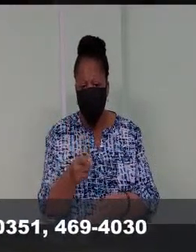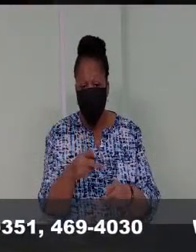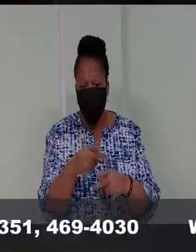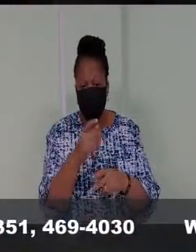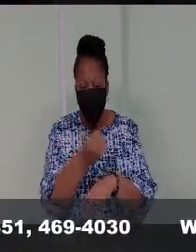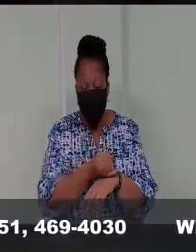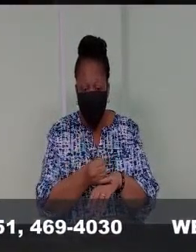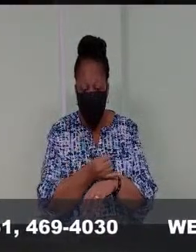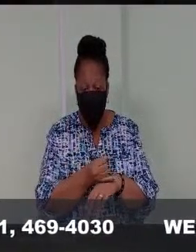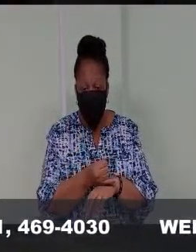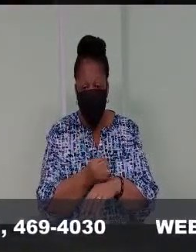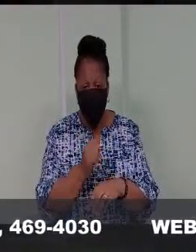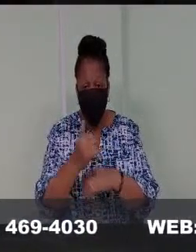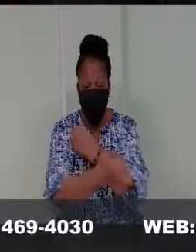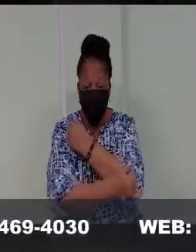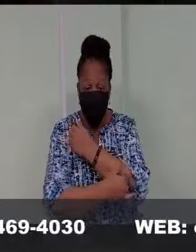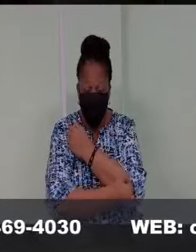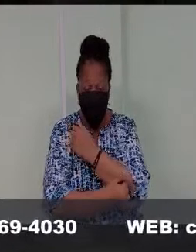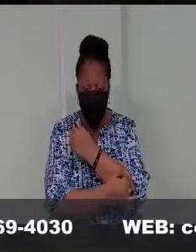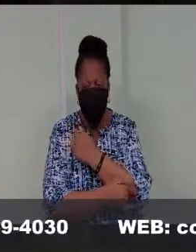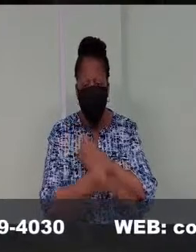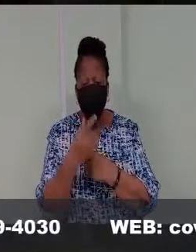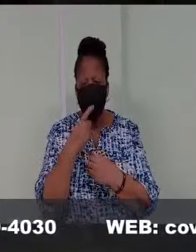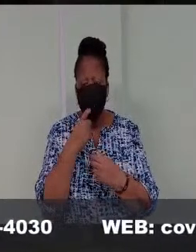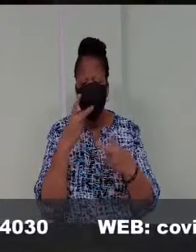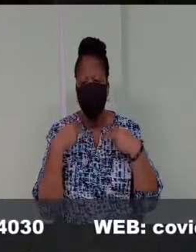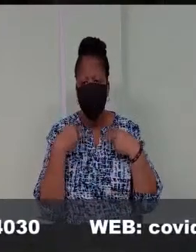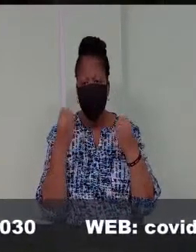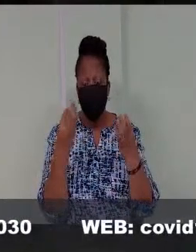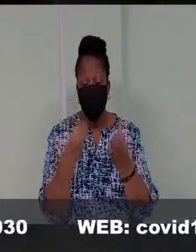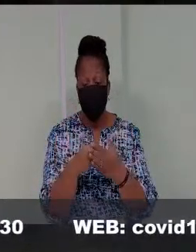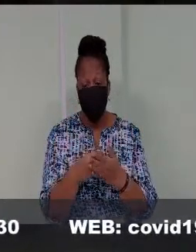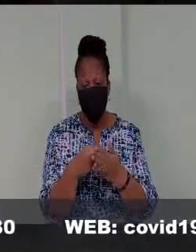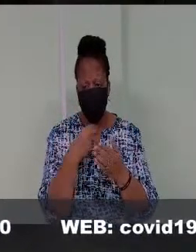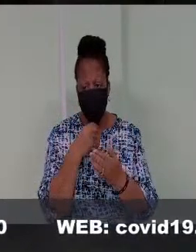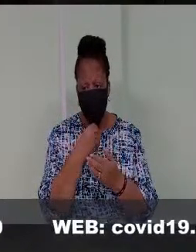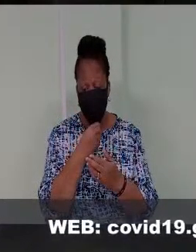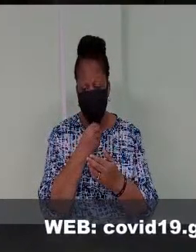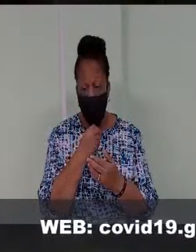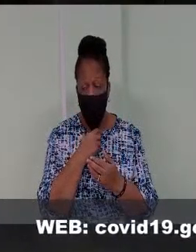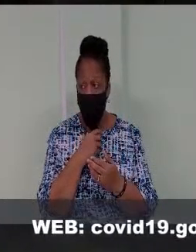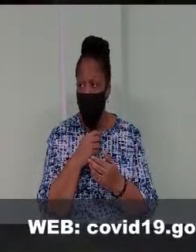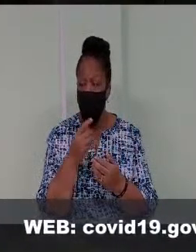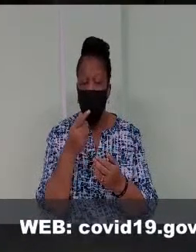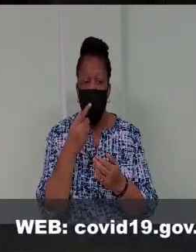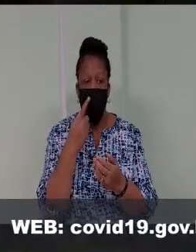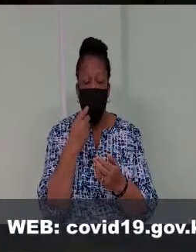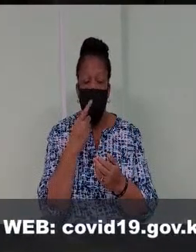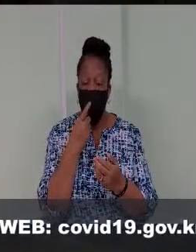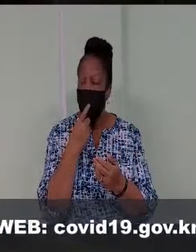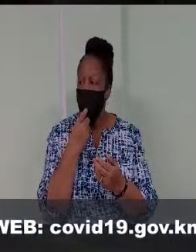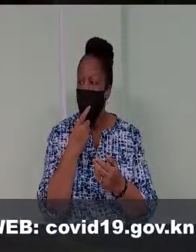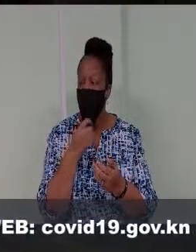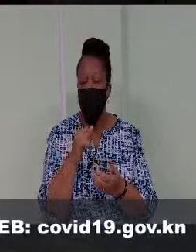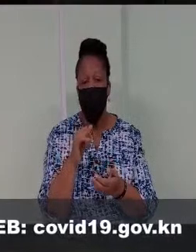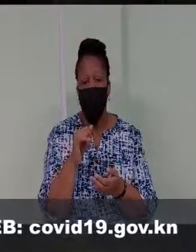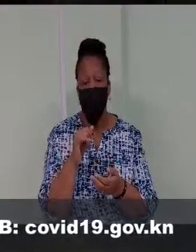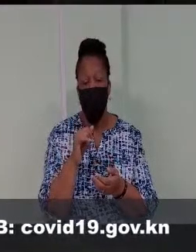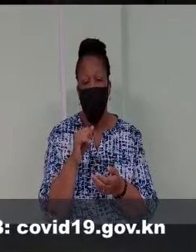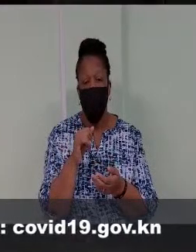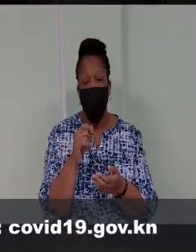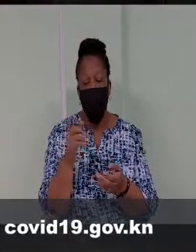to pay for the vaccine. And so we have philanthropic persons like Bill Gates, etc., who are actually on board, and other